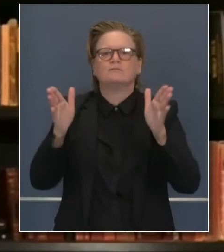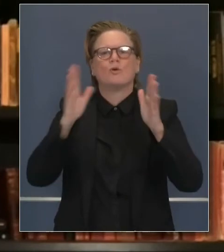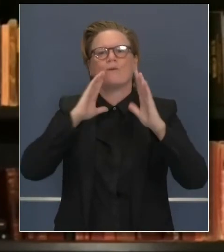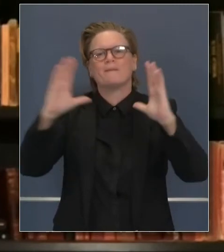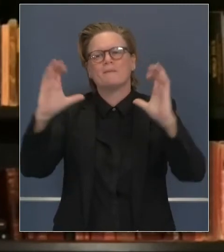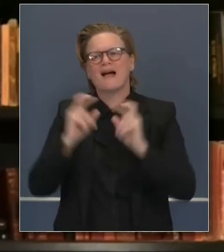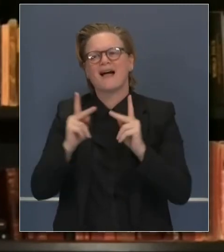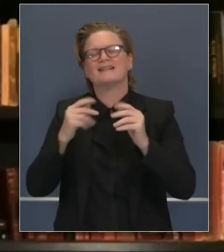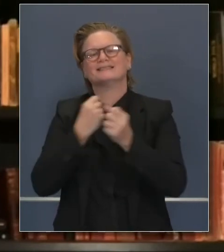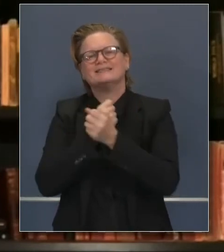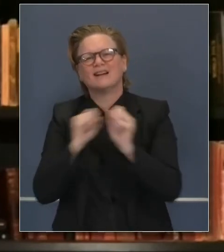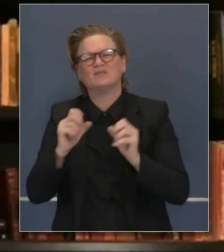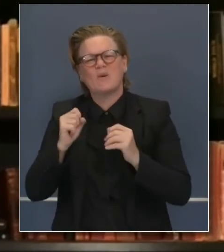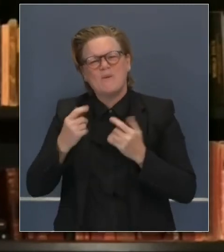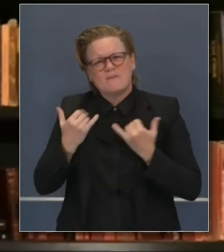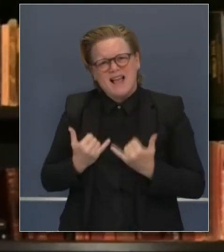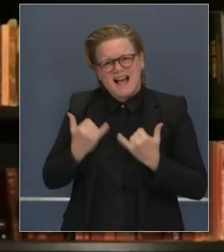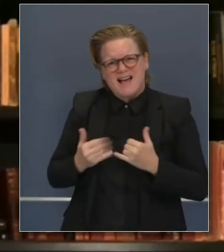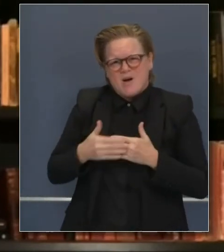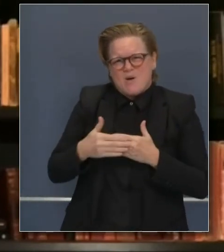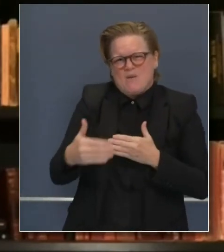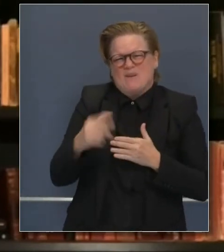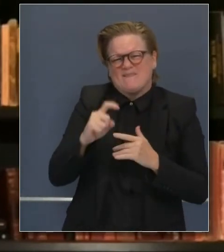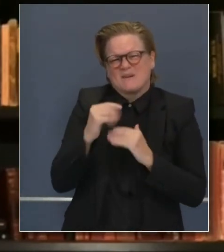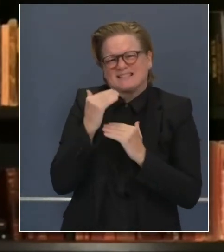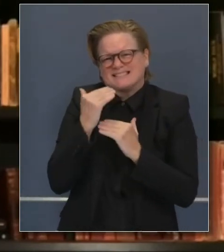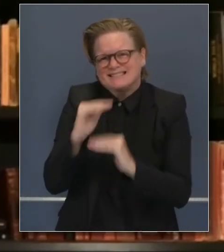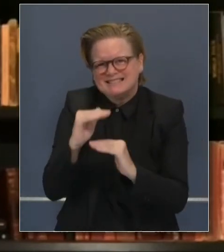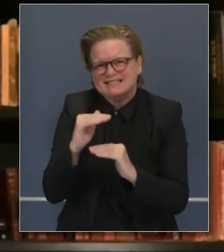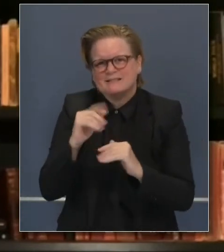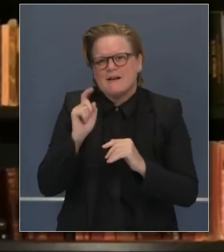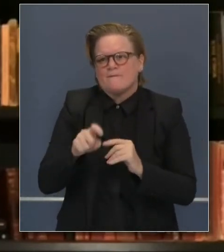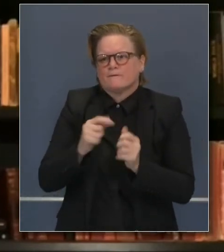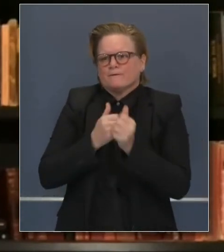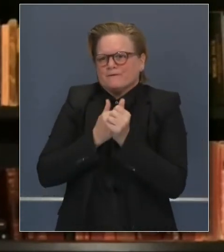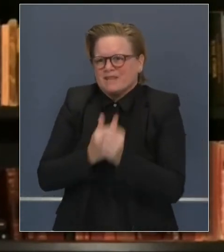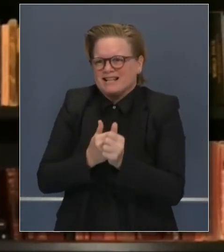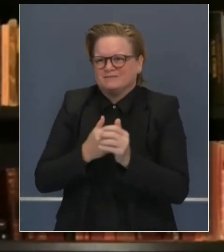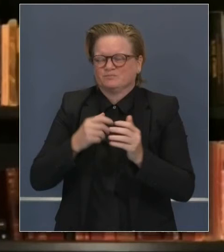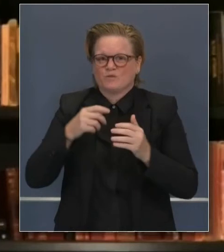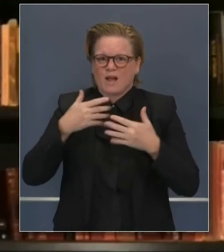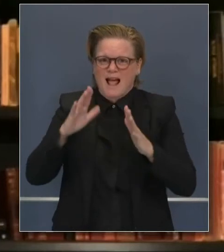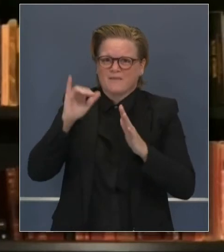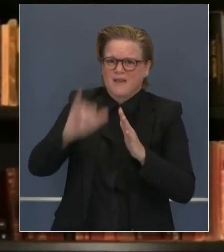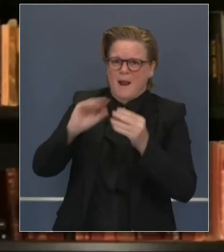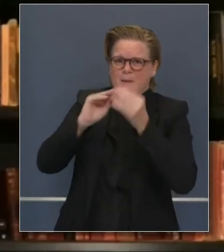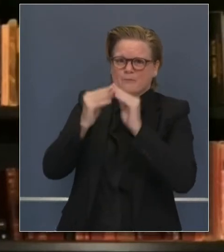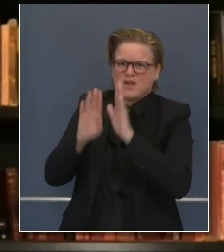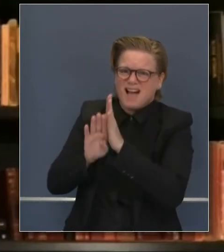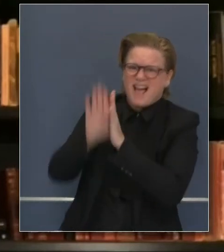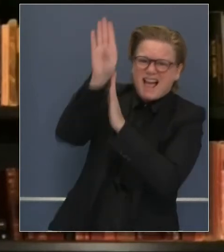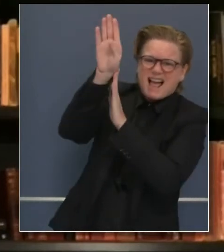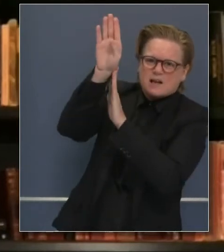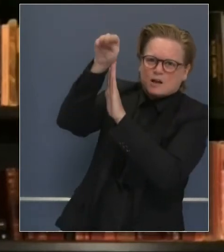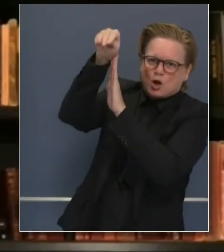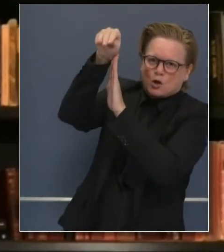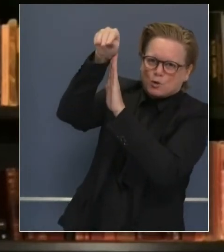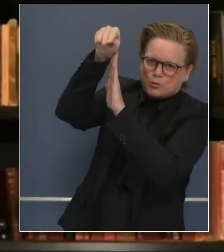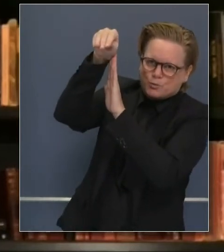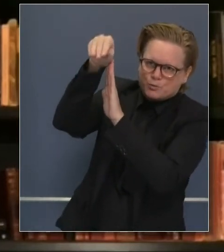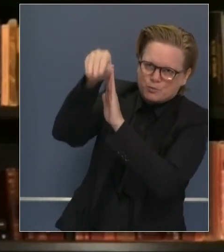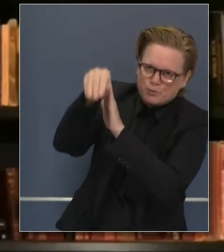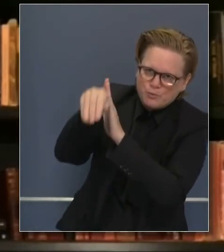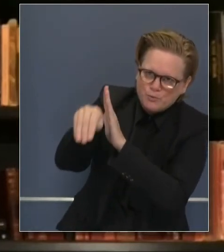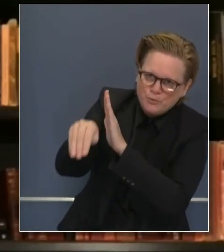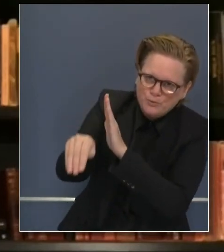acute surge that we're currently experiencing, and bending that curve, buying us the time to vaccine. And that's what we're all